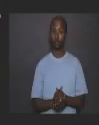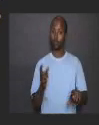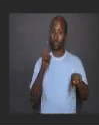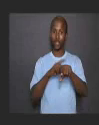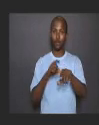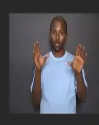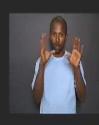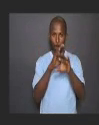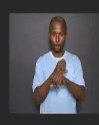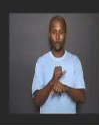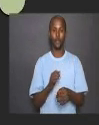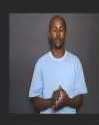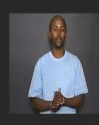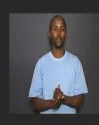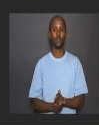Time's up.